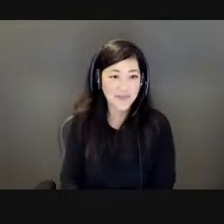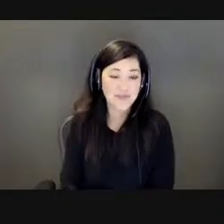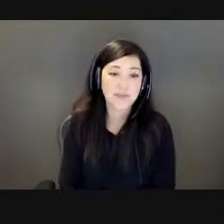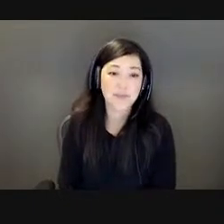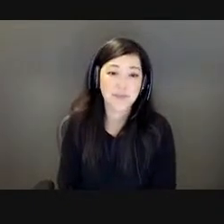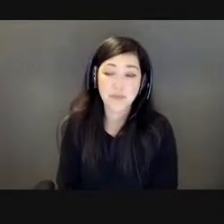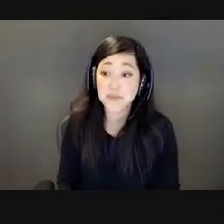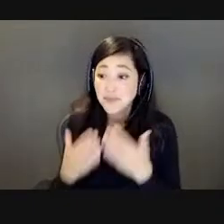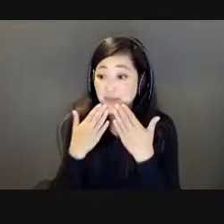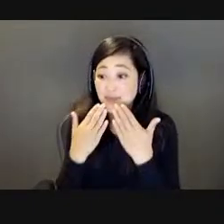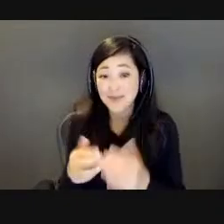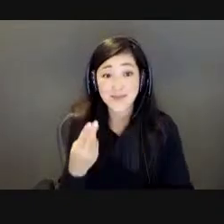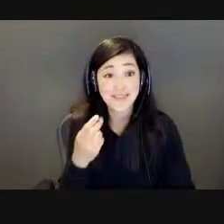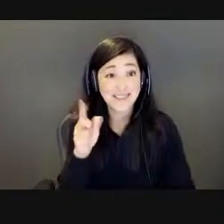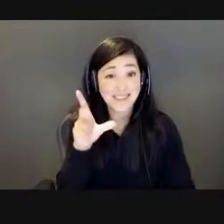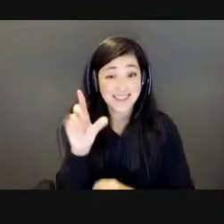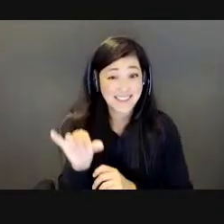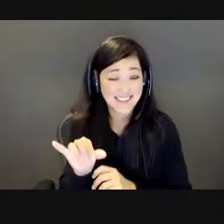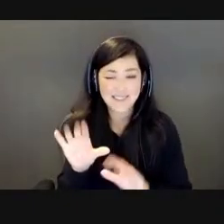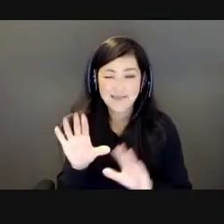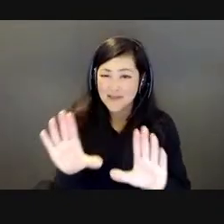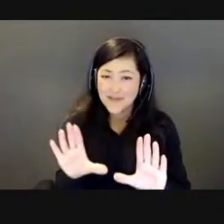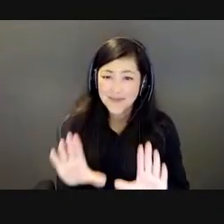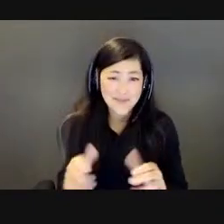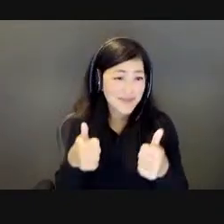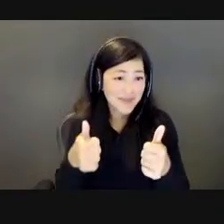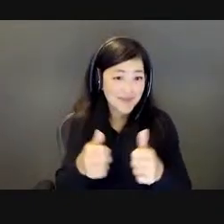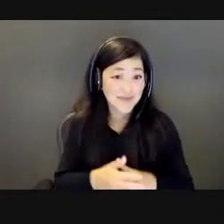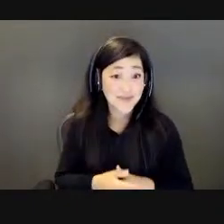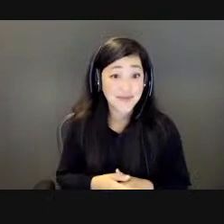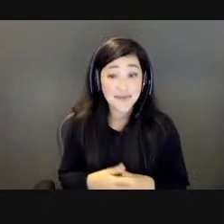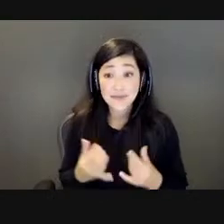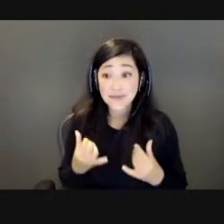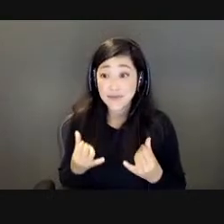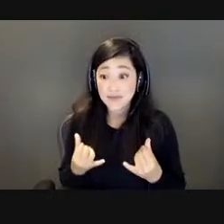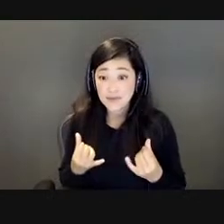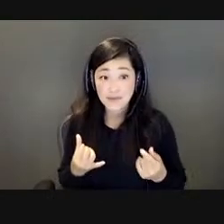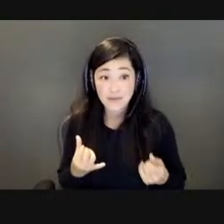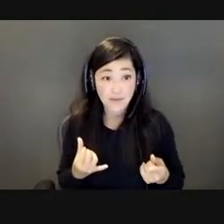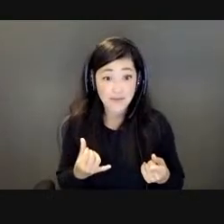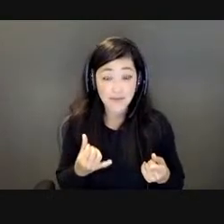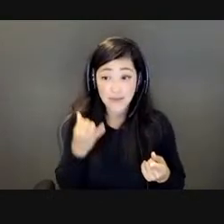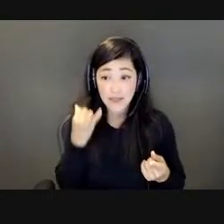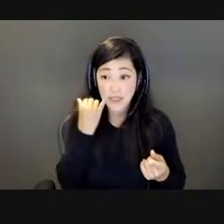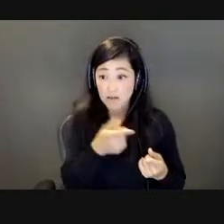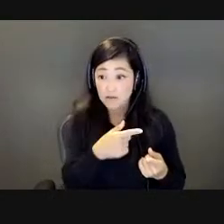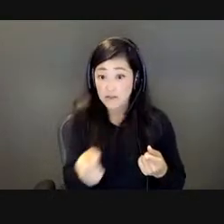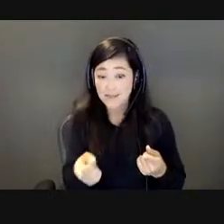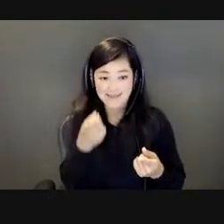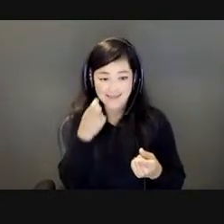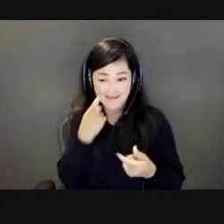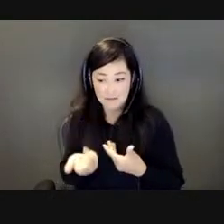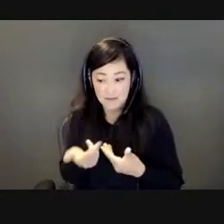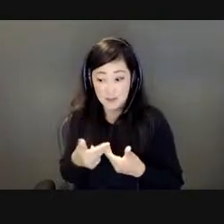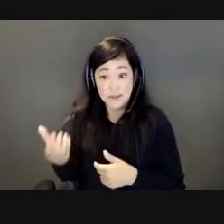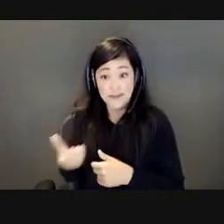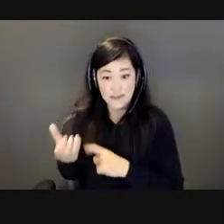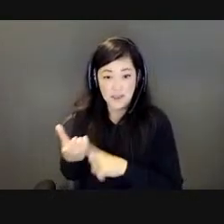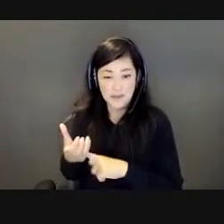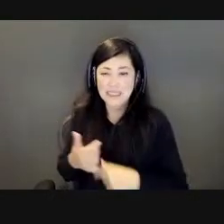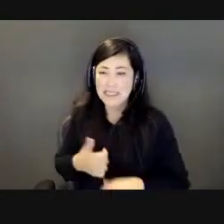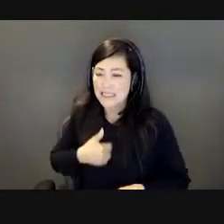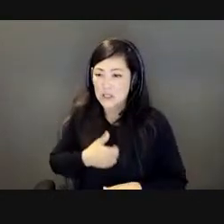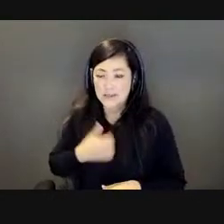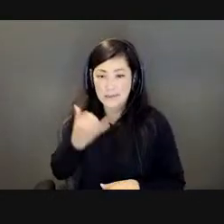Thank you, Haley. That was fantastic. I'll just take a quick second to note for people who joined on the mobile app, we apologize for